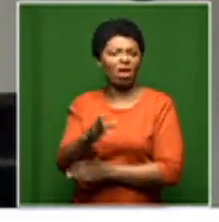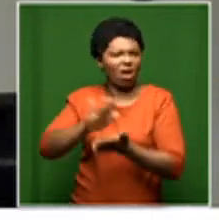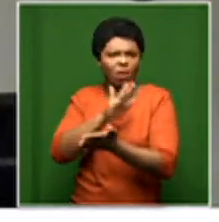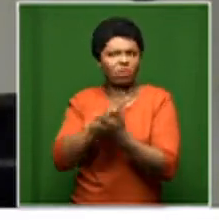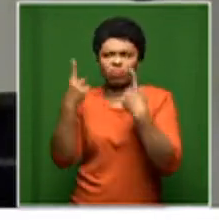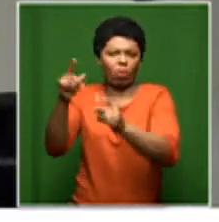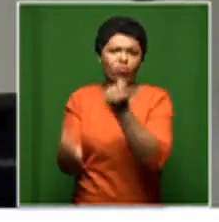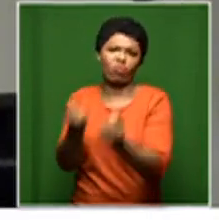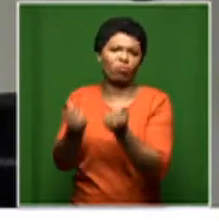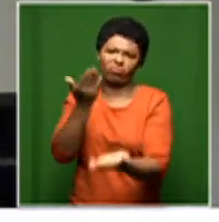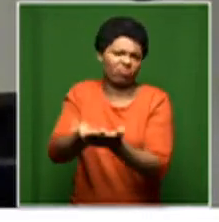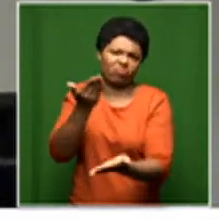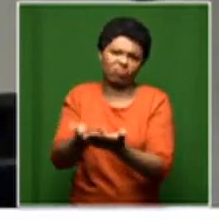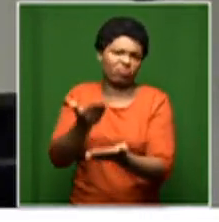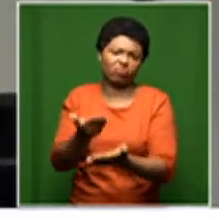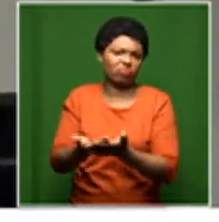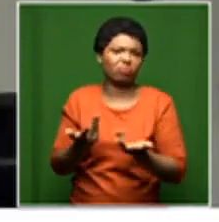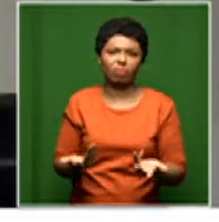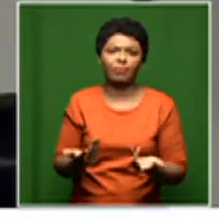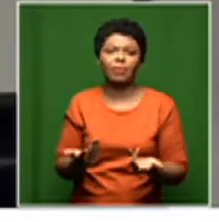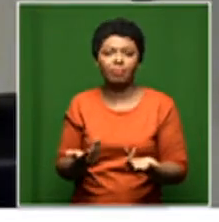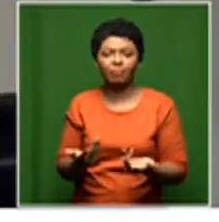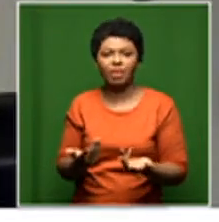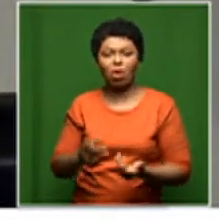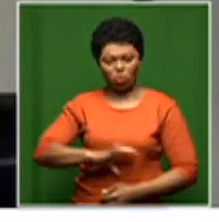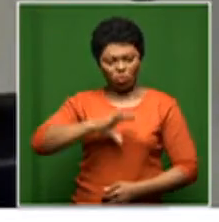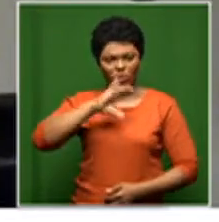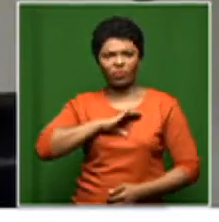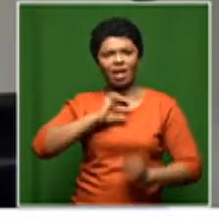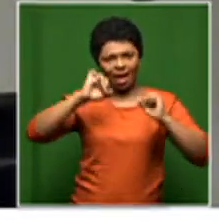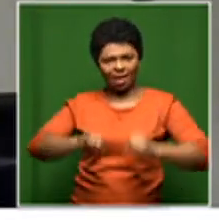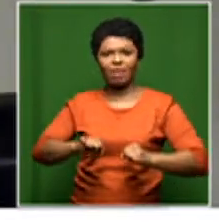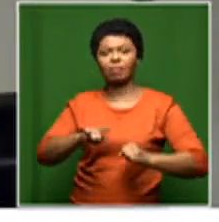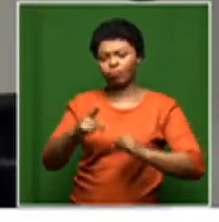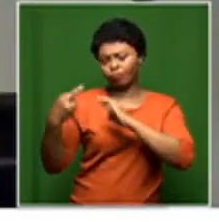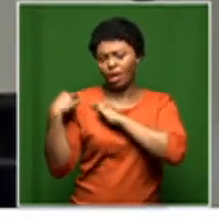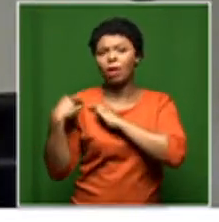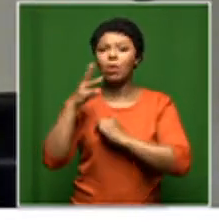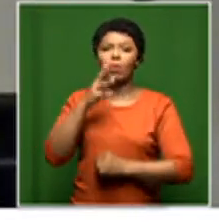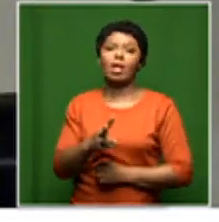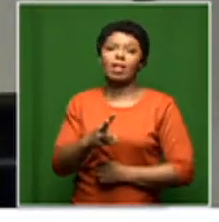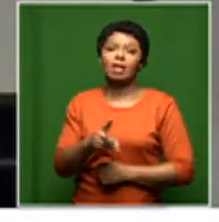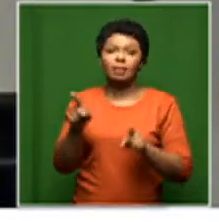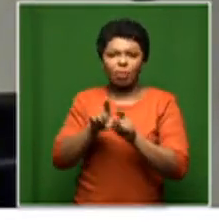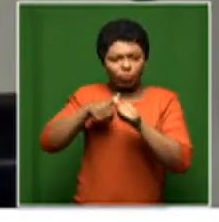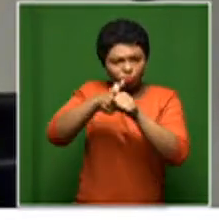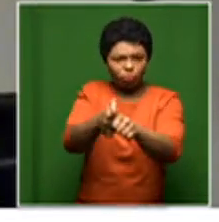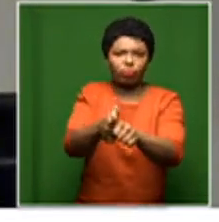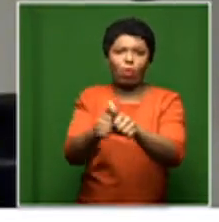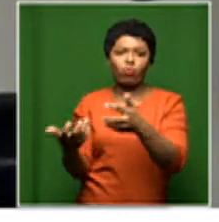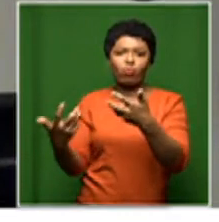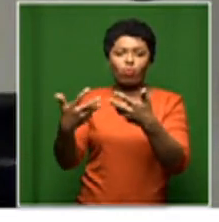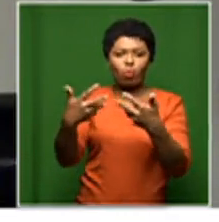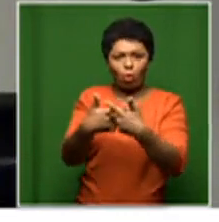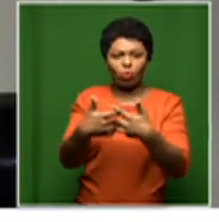Okay. That's where we are. We're confident that the agreement will be upheld and that we'll continue with the coalition, and